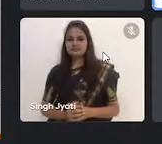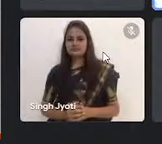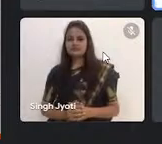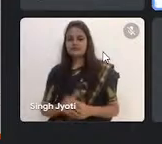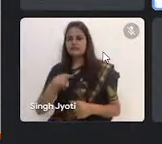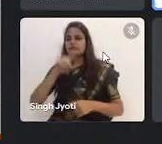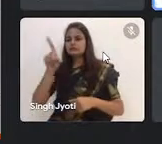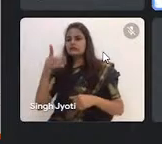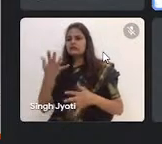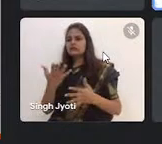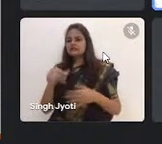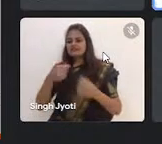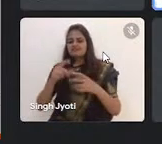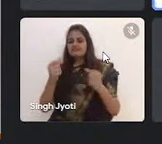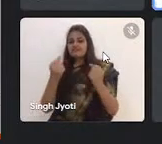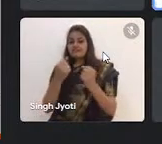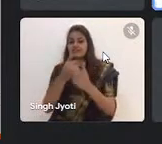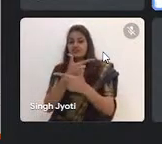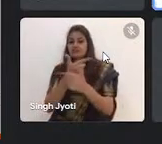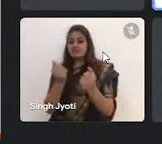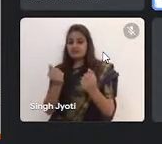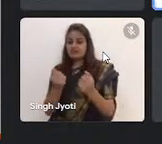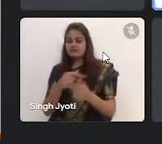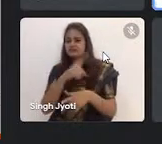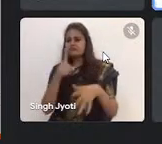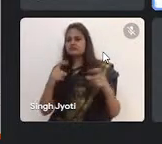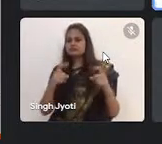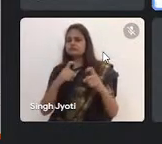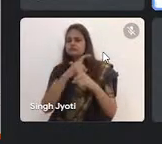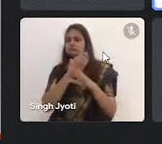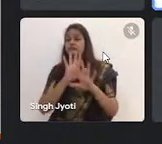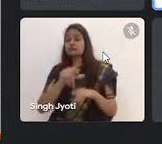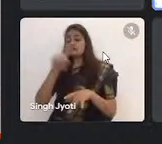complex linguistic tasks which they fail